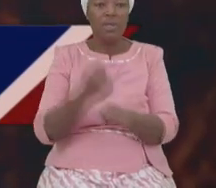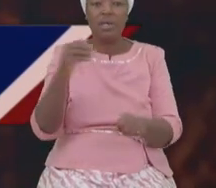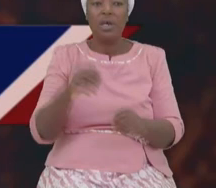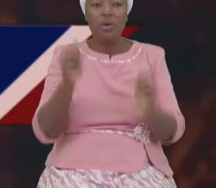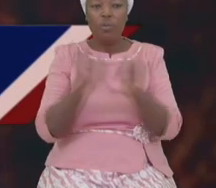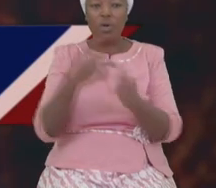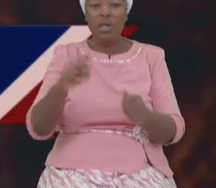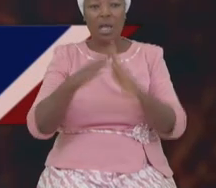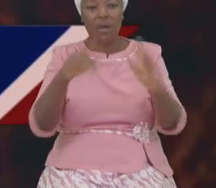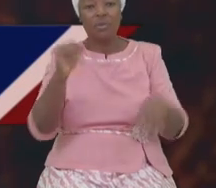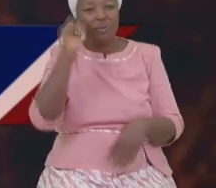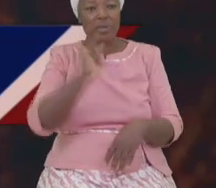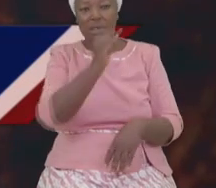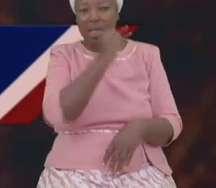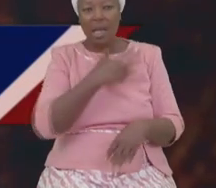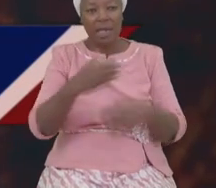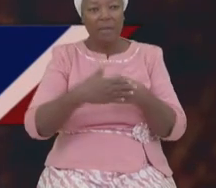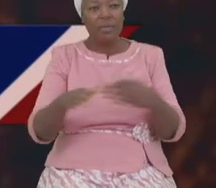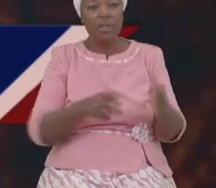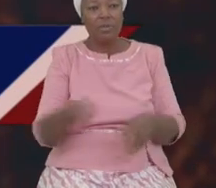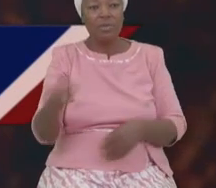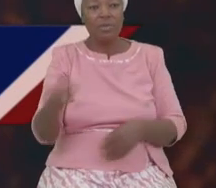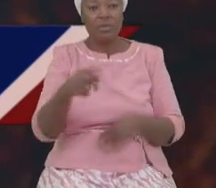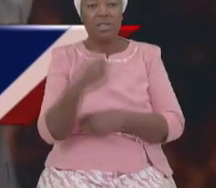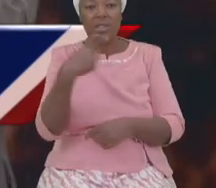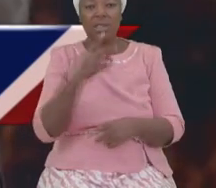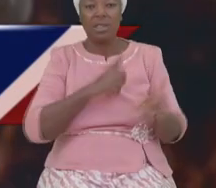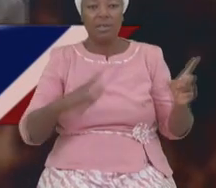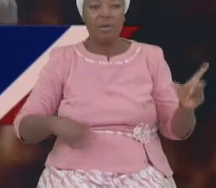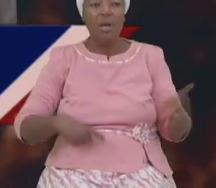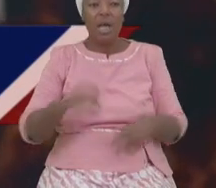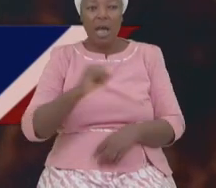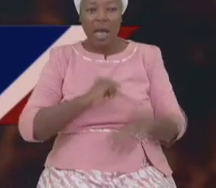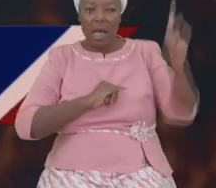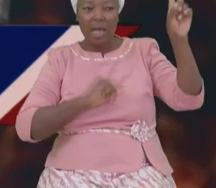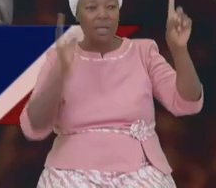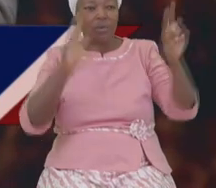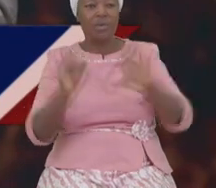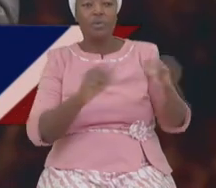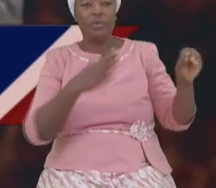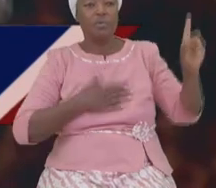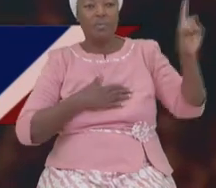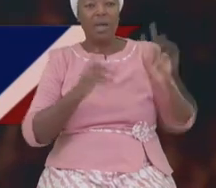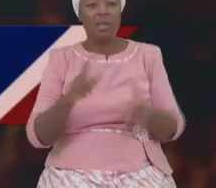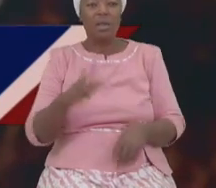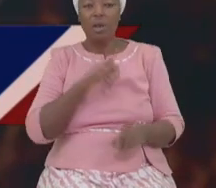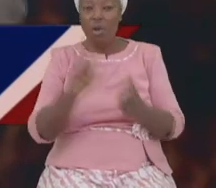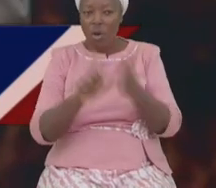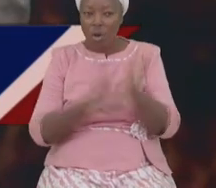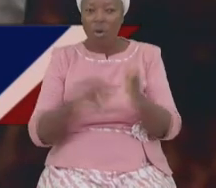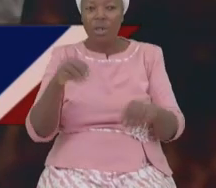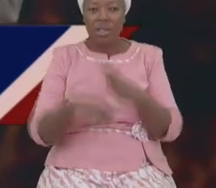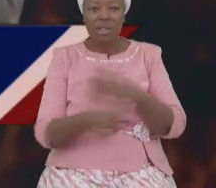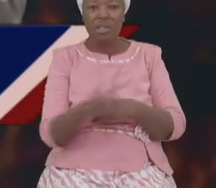the house of Israel after those days, says the Lord. I will put my law in